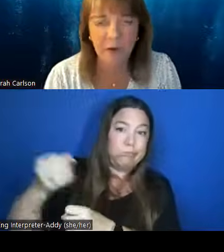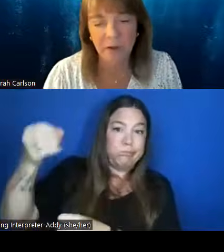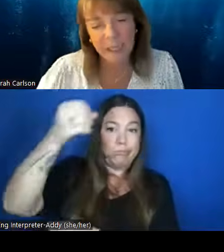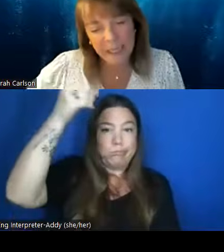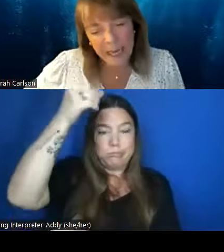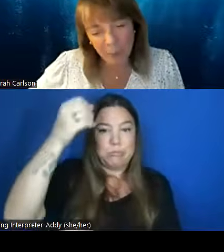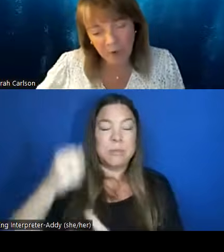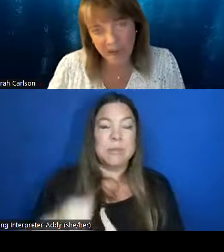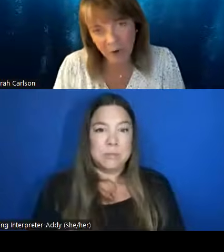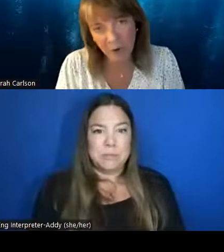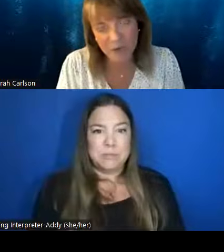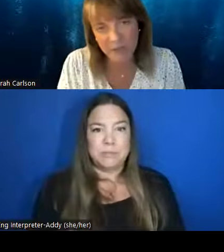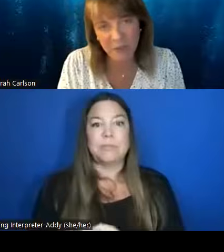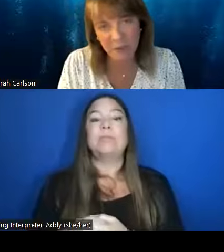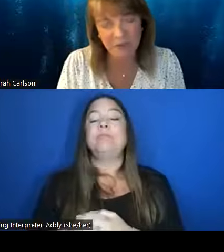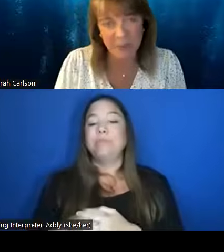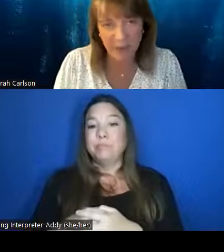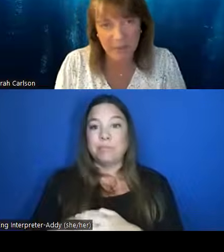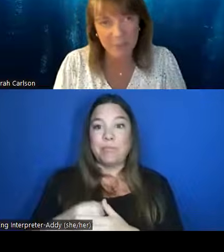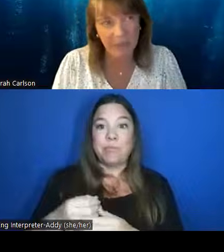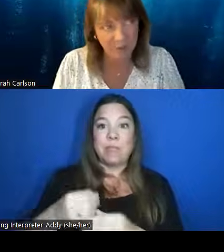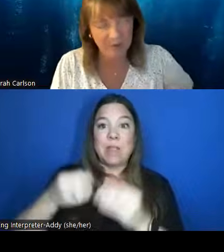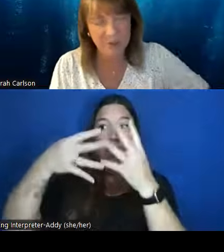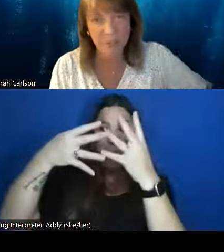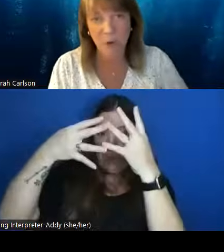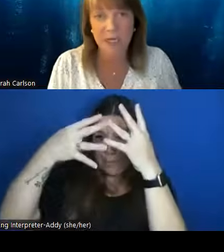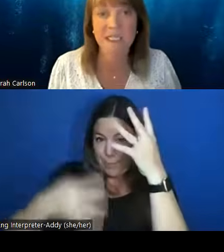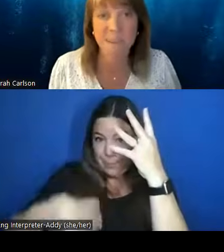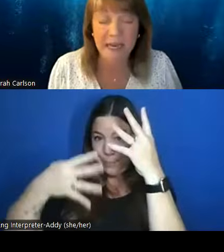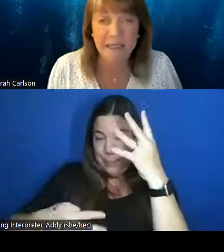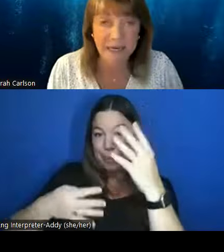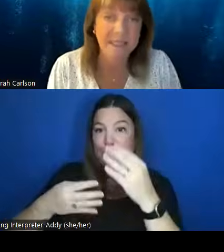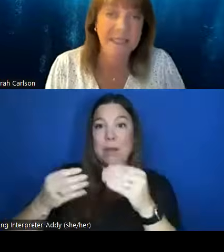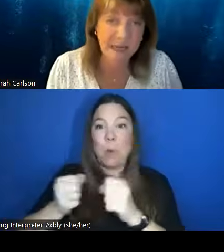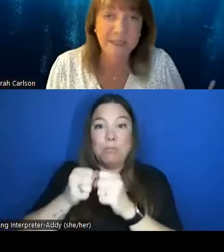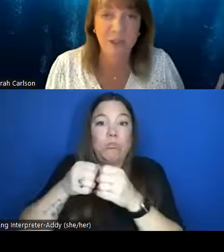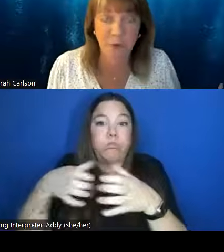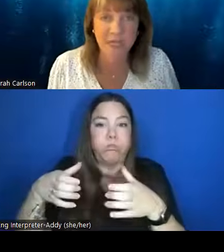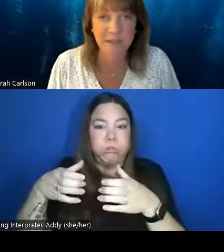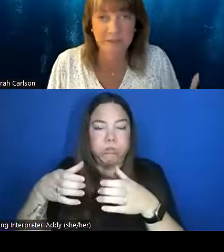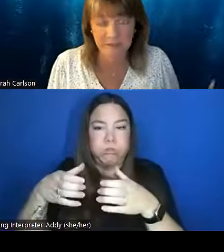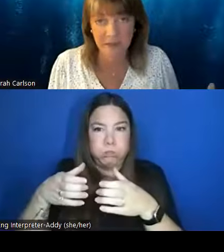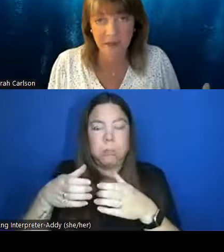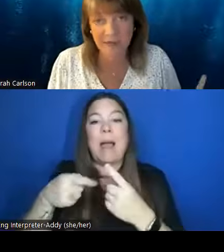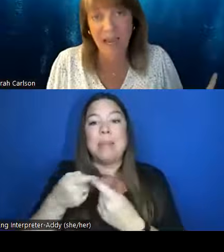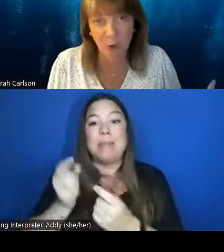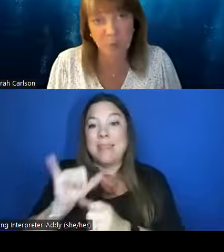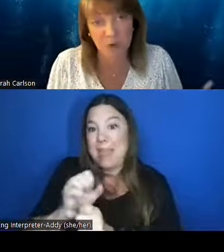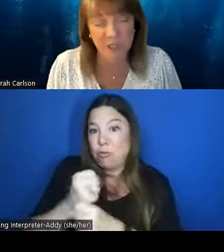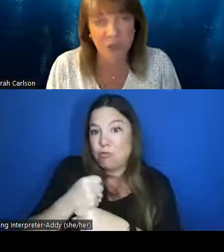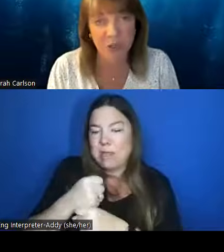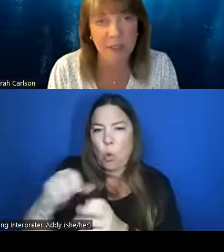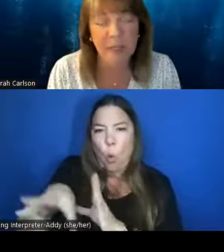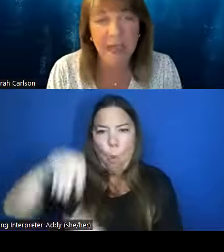45-degree angle. And when the air goes in the mouth of that pipe and travels upward, it expands. And as it expands, it creates a vacuum